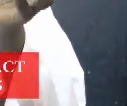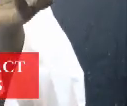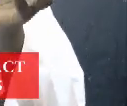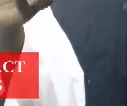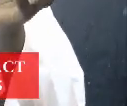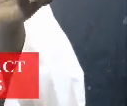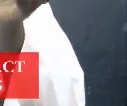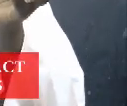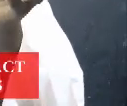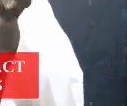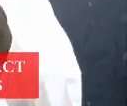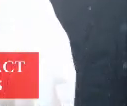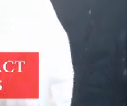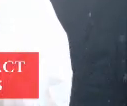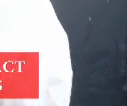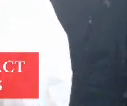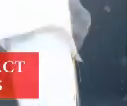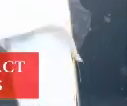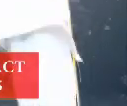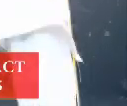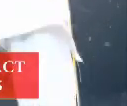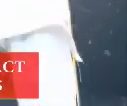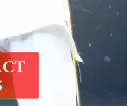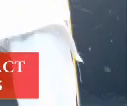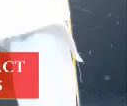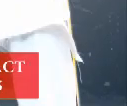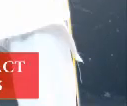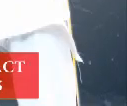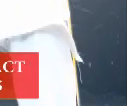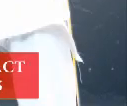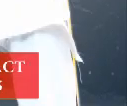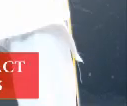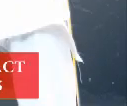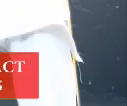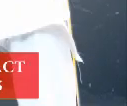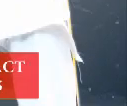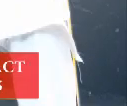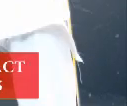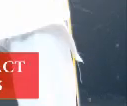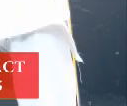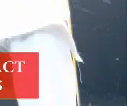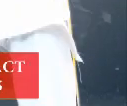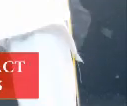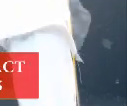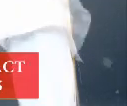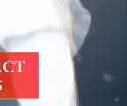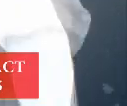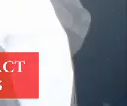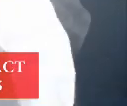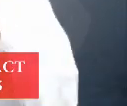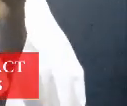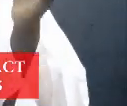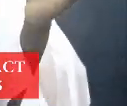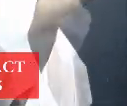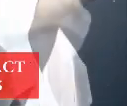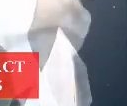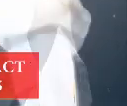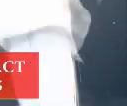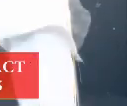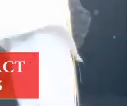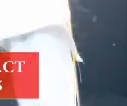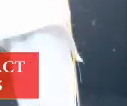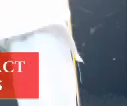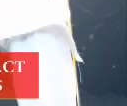boo xam ne dafa jóg pour defar diggante yi. diggante dinañ waxtaane nag si biir kër yi. diggante nit ki ak